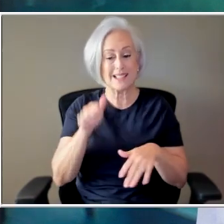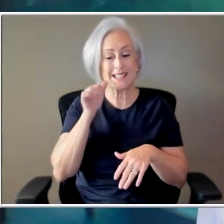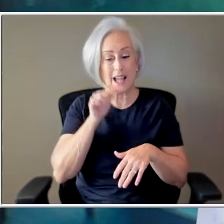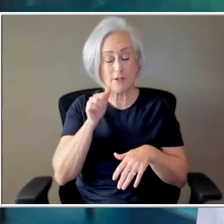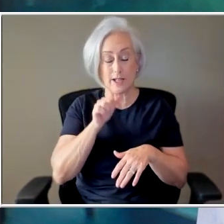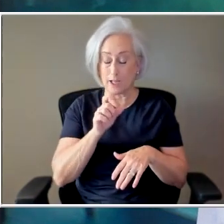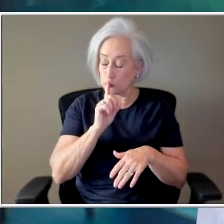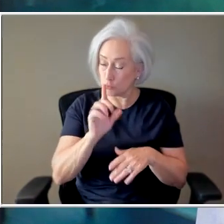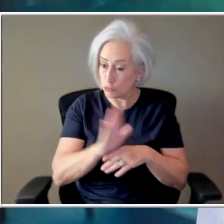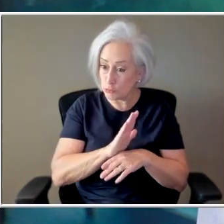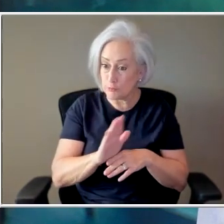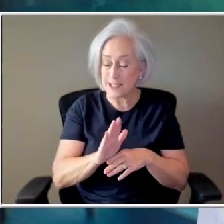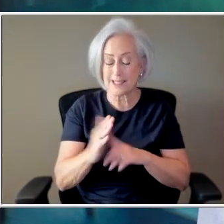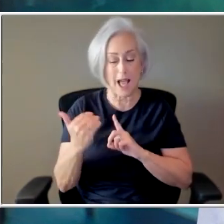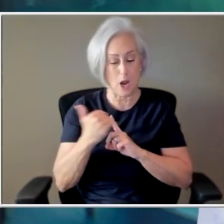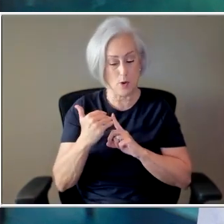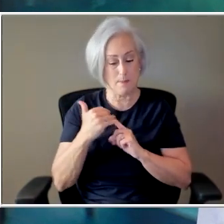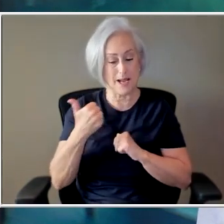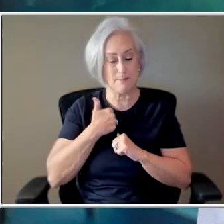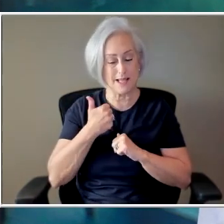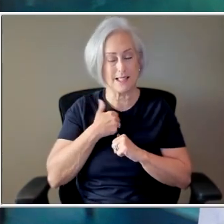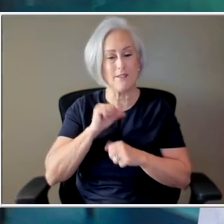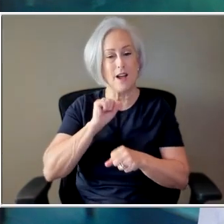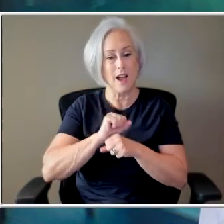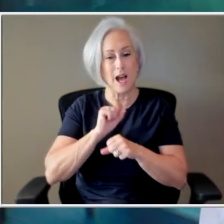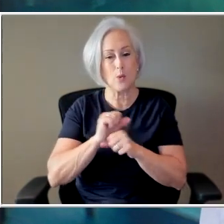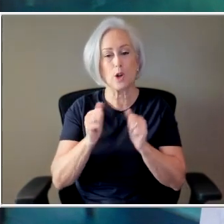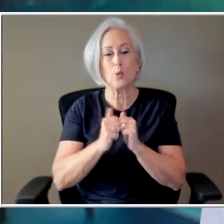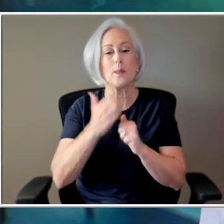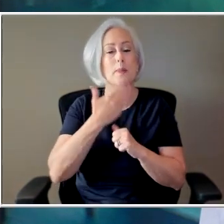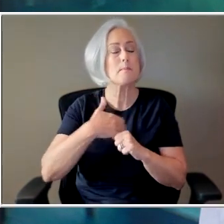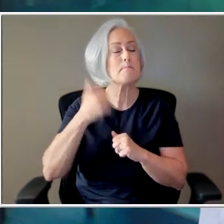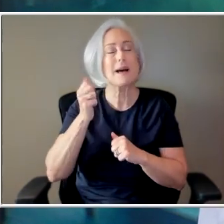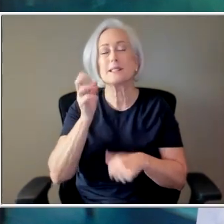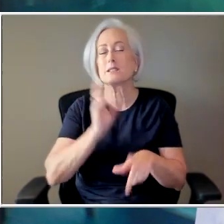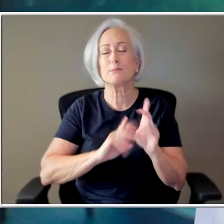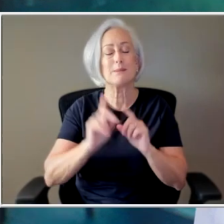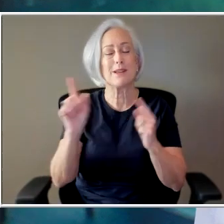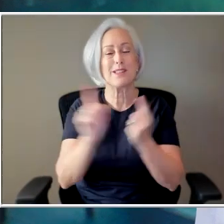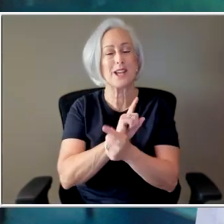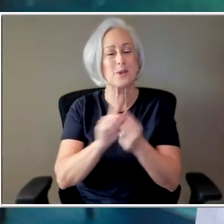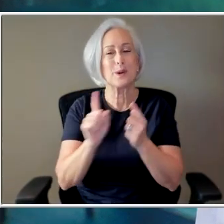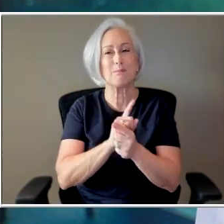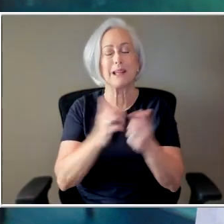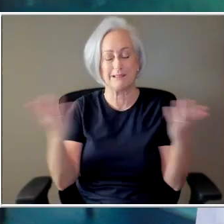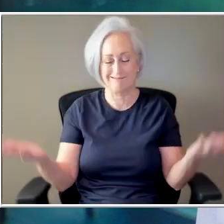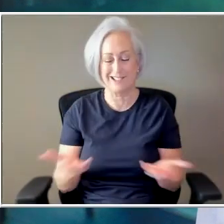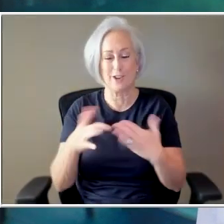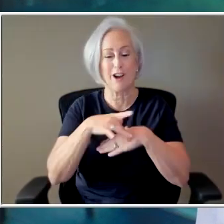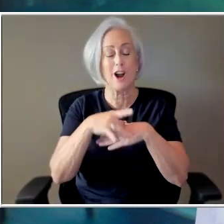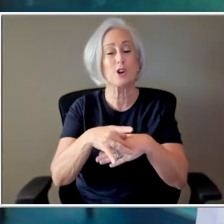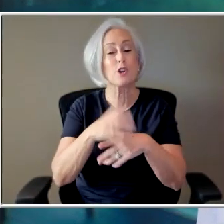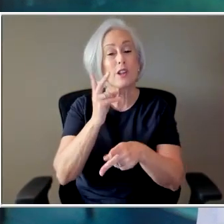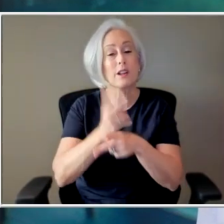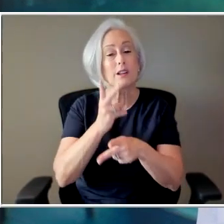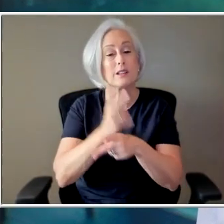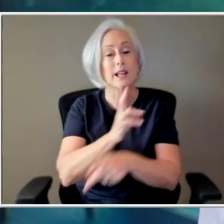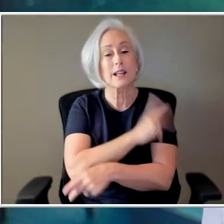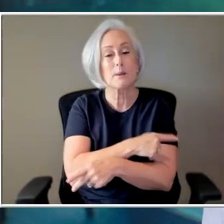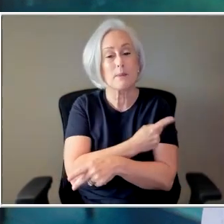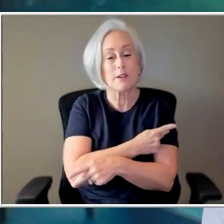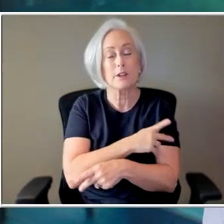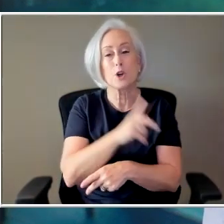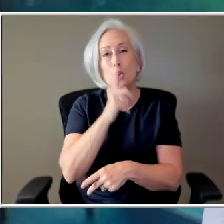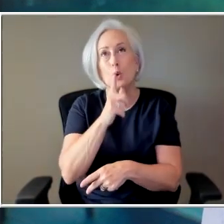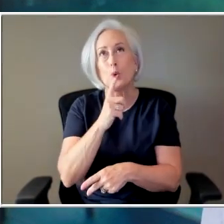remind myself every day I work with the best people you could come across in life on earth. And taking care of patients who are contending with the most